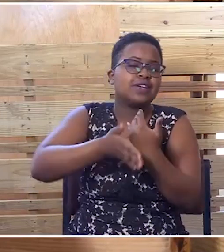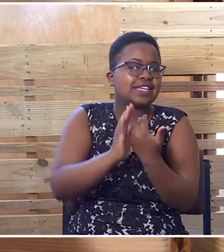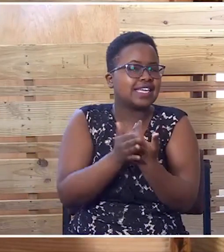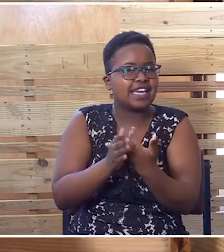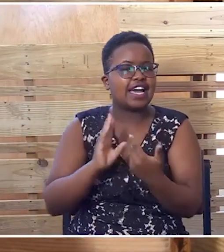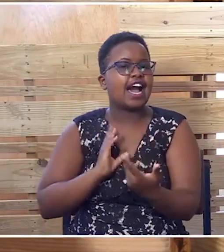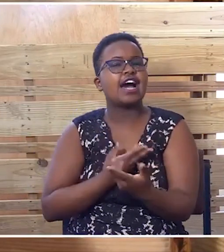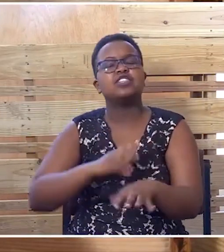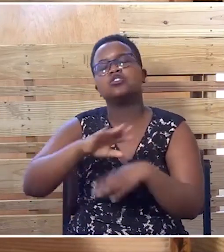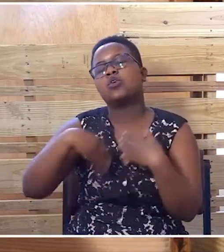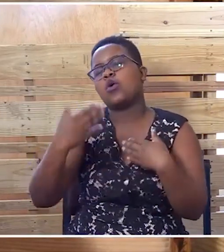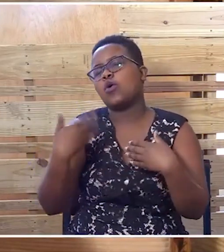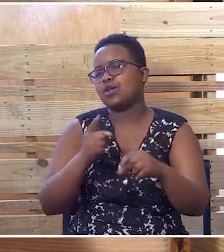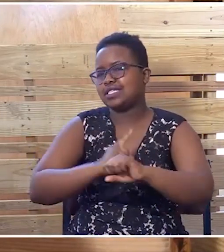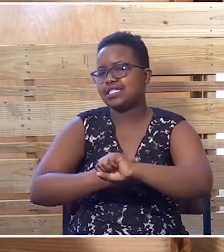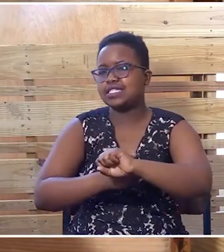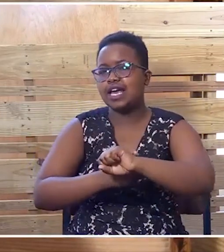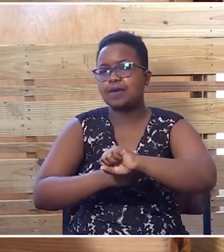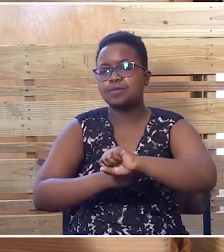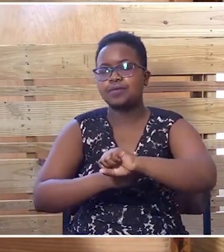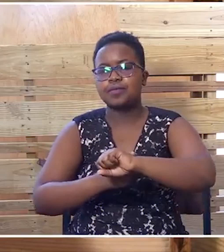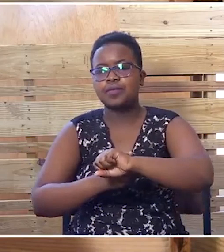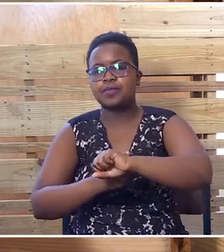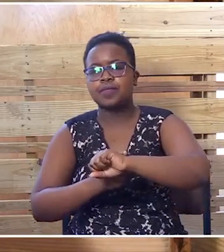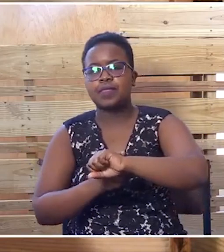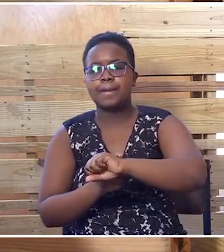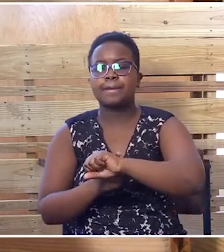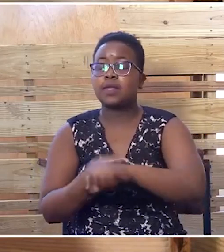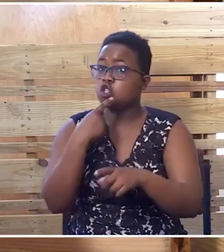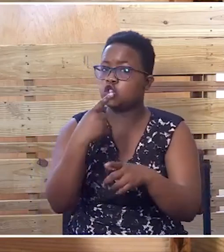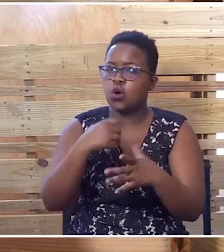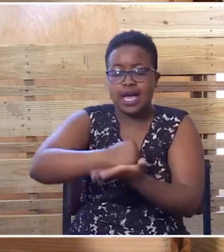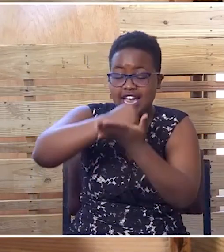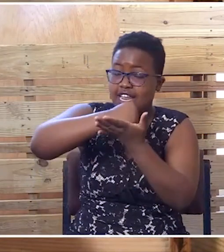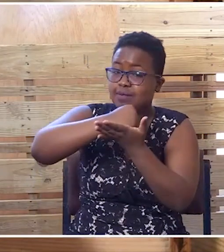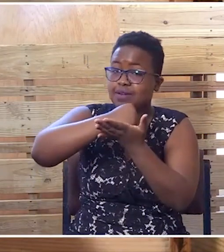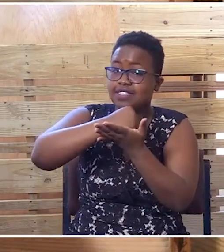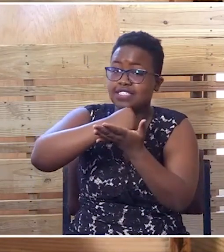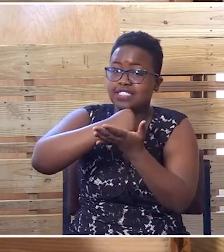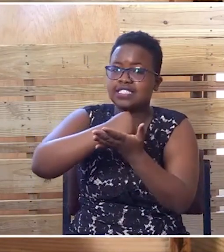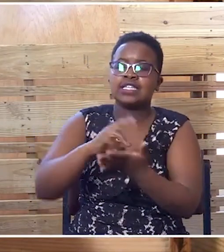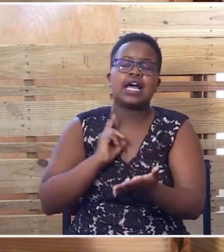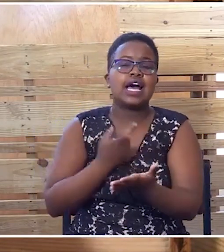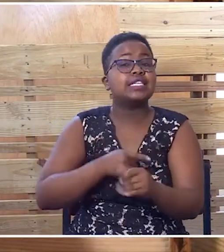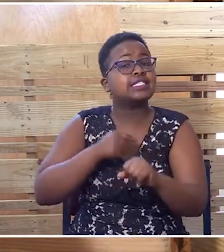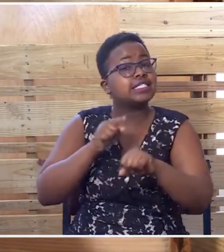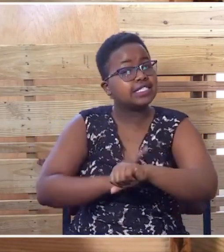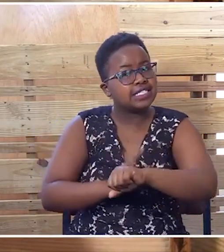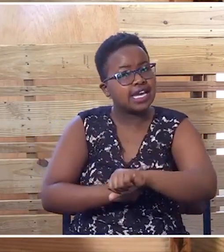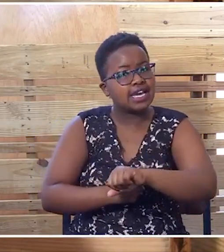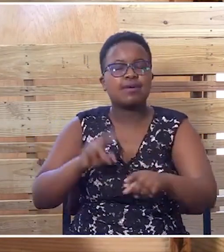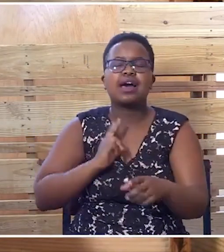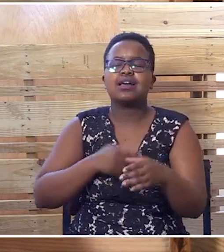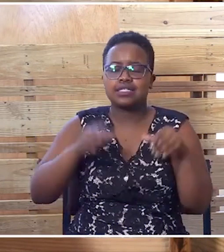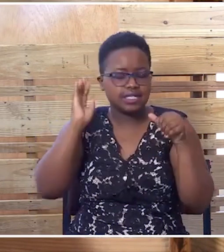that we do not have to worry, but we only need to look up to you. So help us as we listen to what you have for us